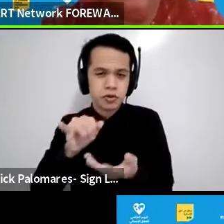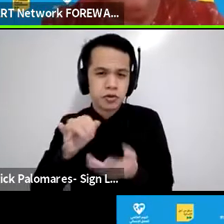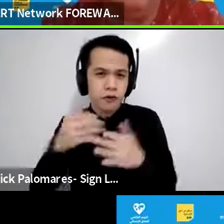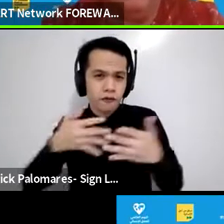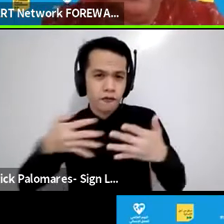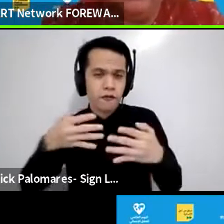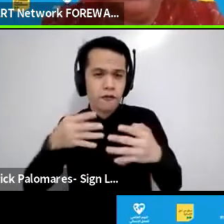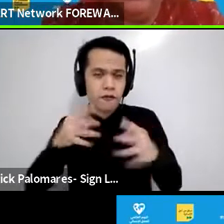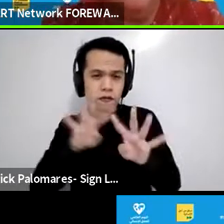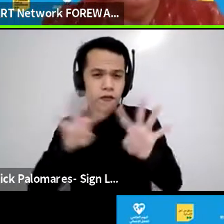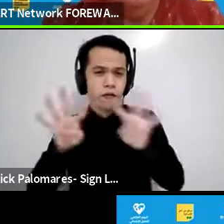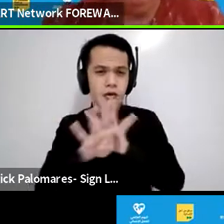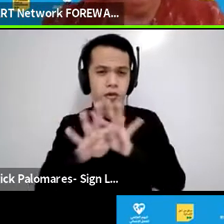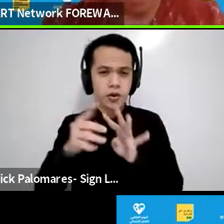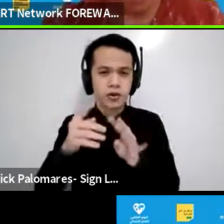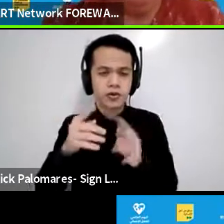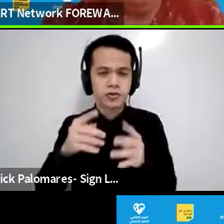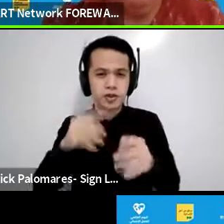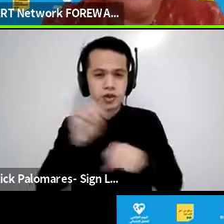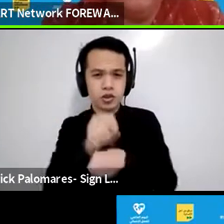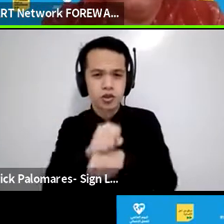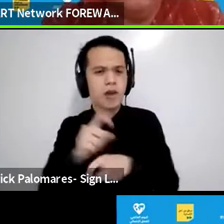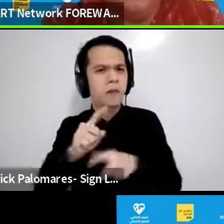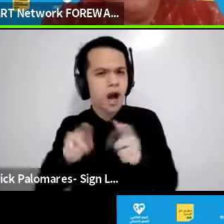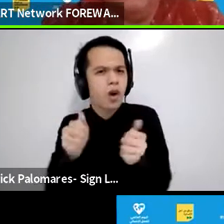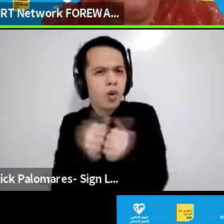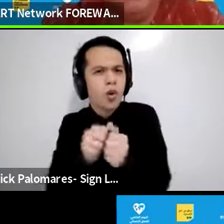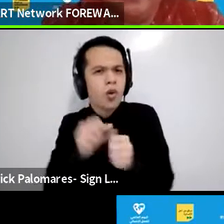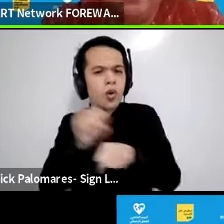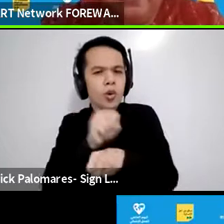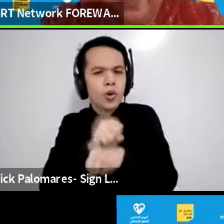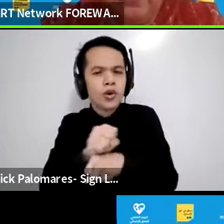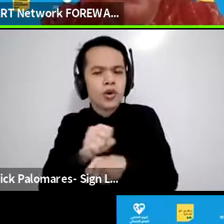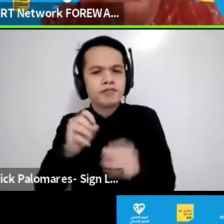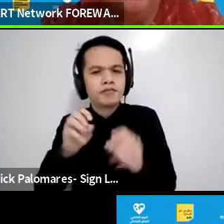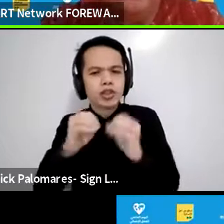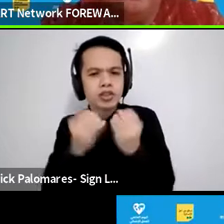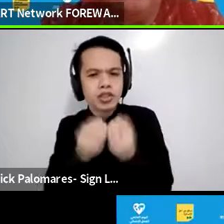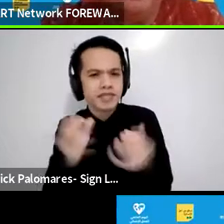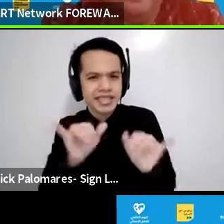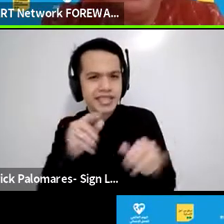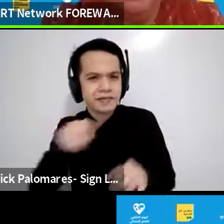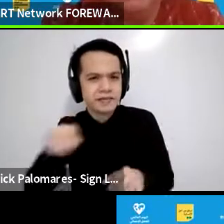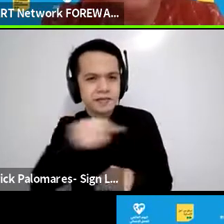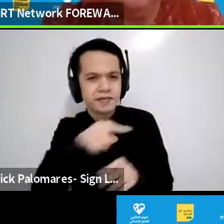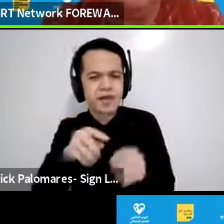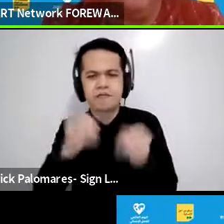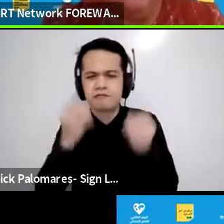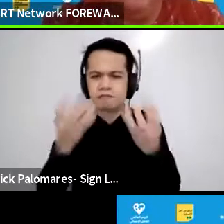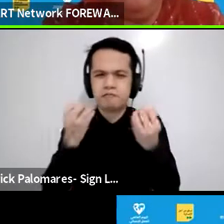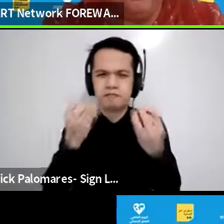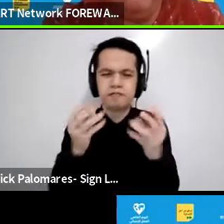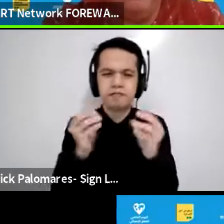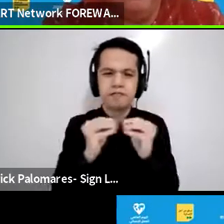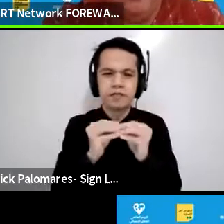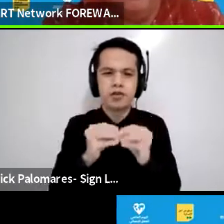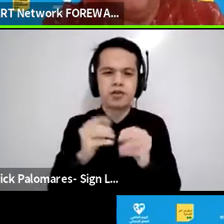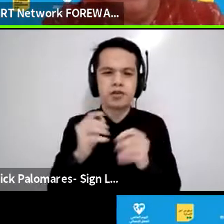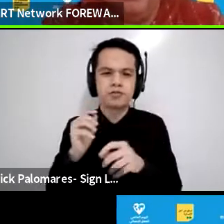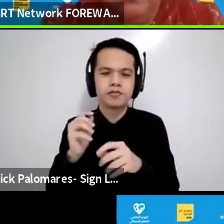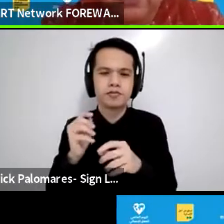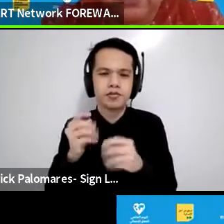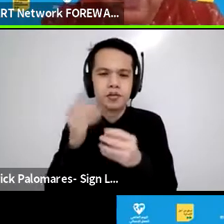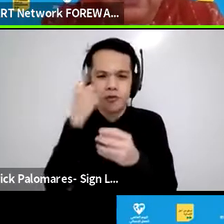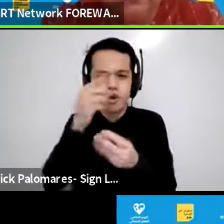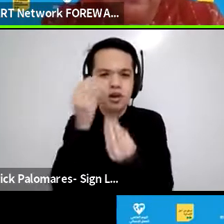of humanitarian work, but we work very closely with organizations like yours now and many else's, you know, to inform